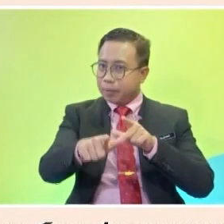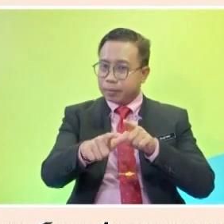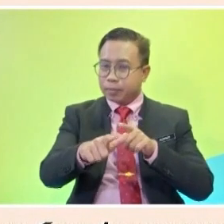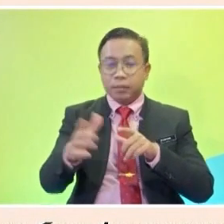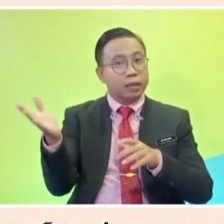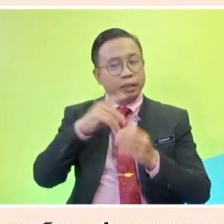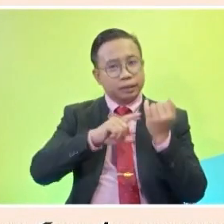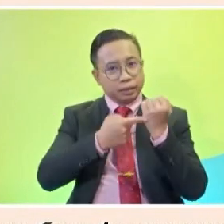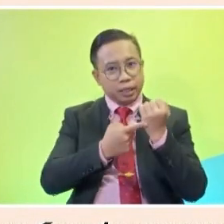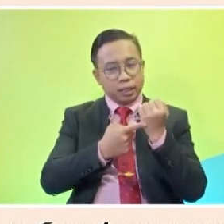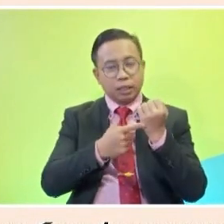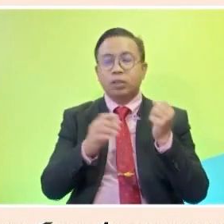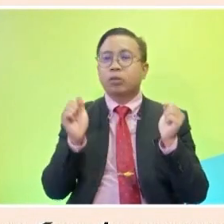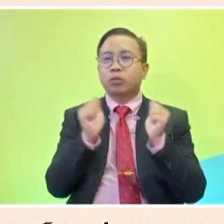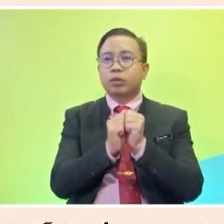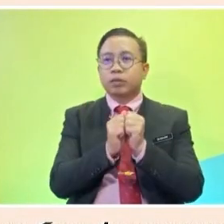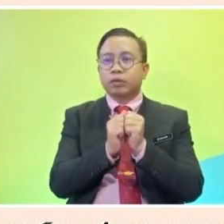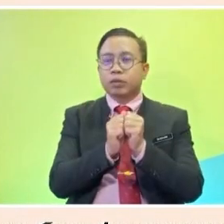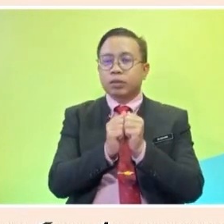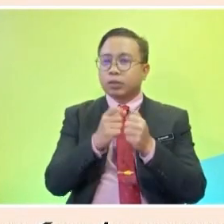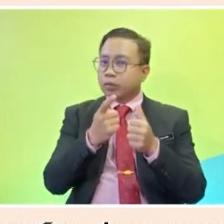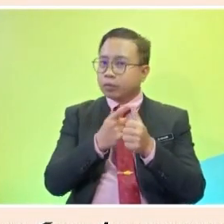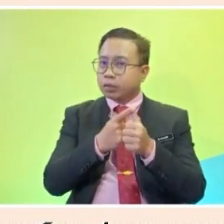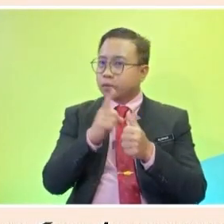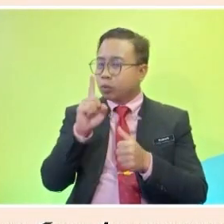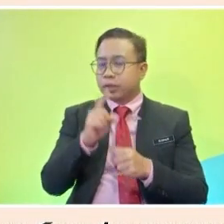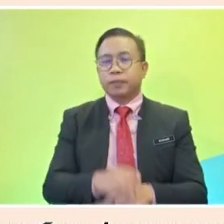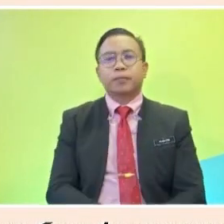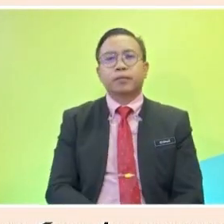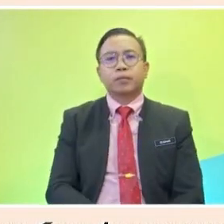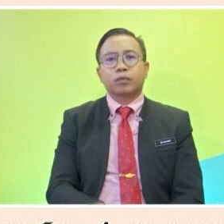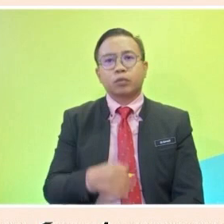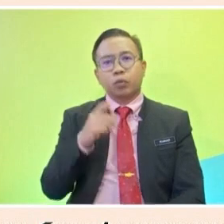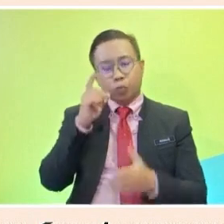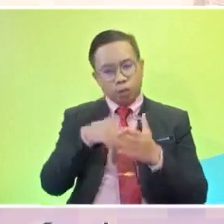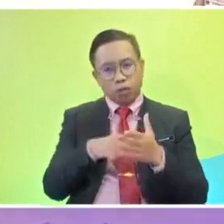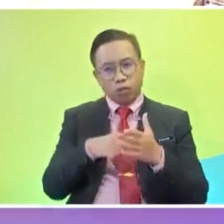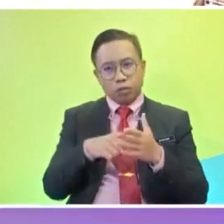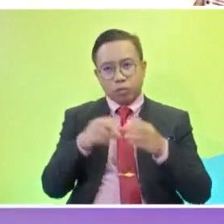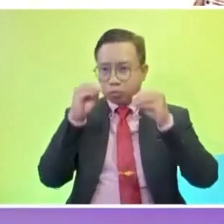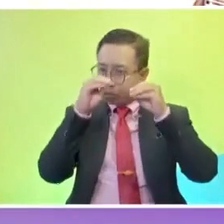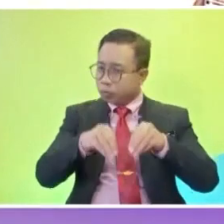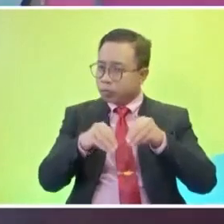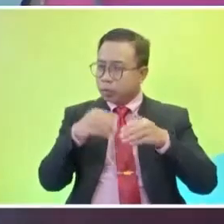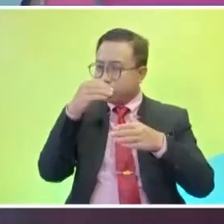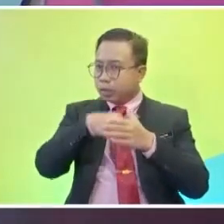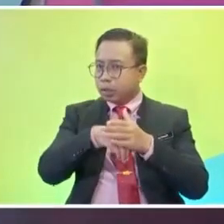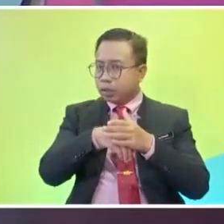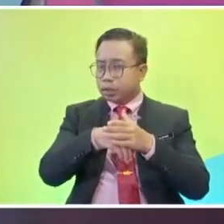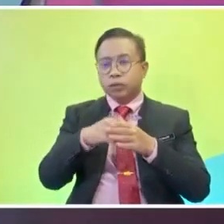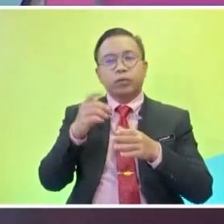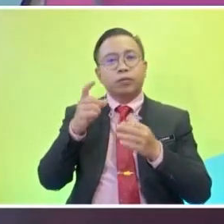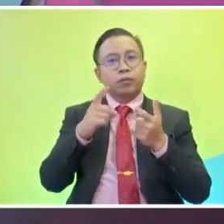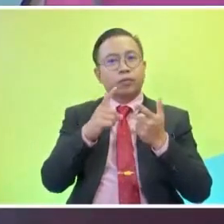the first one. Okay? So can anyone here tell me, what should I put at the first step?